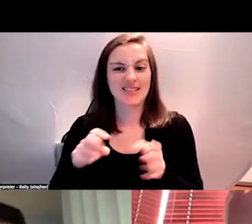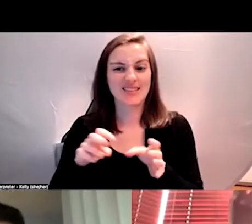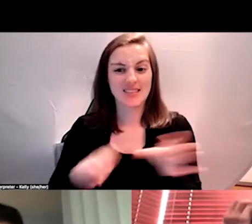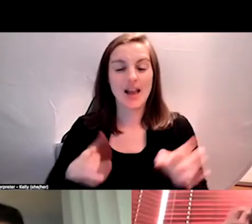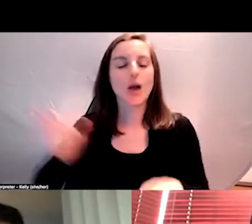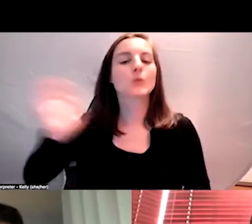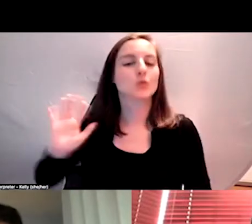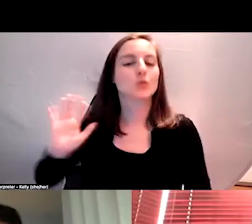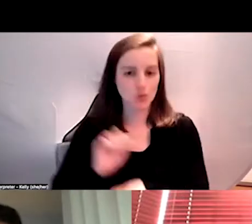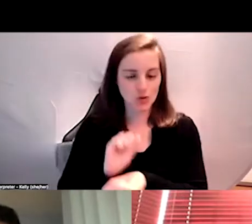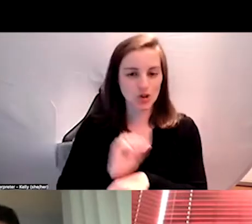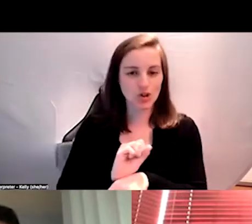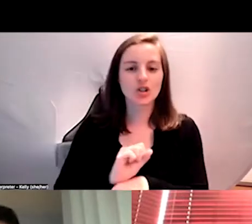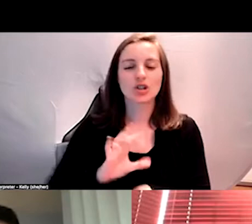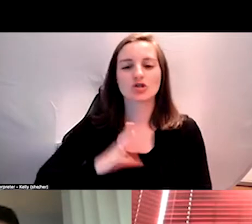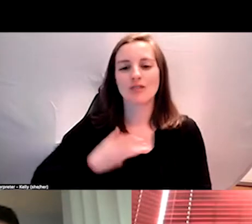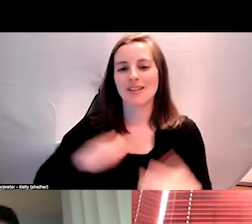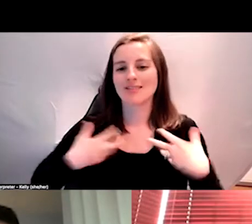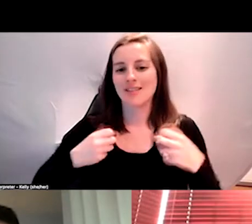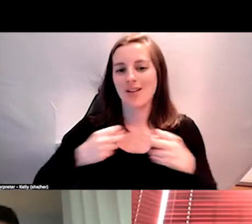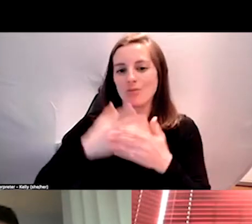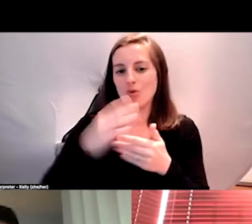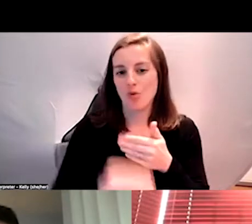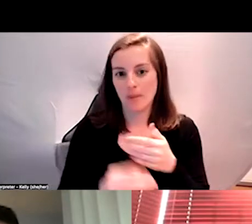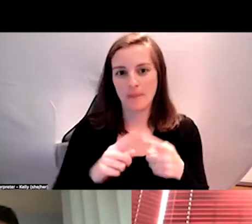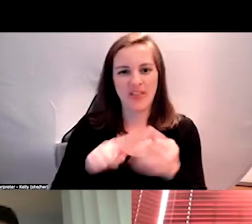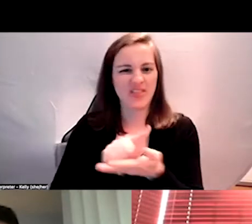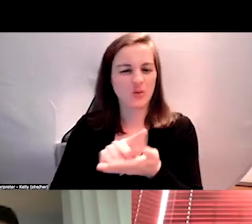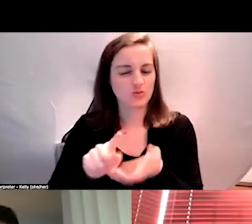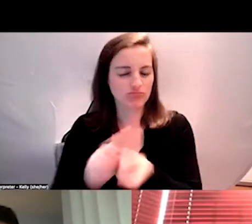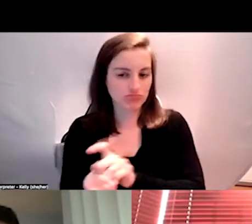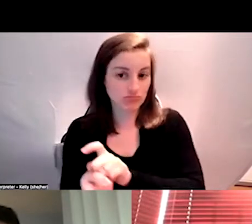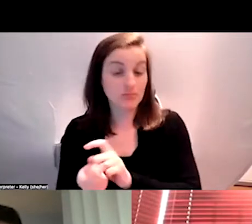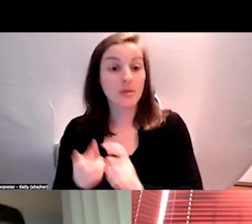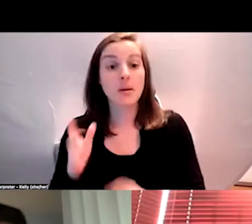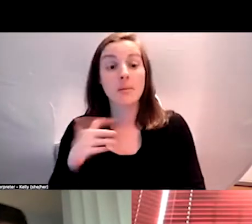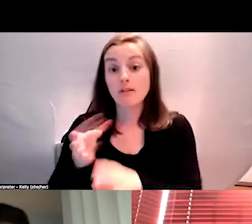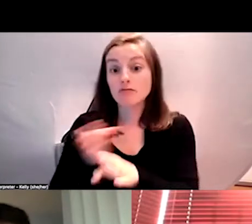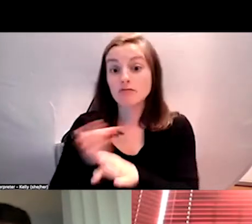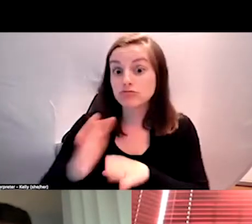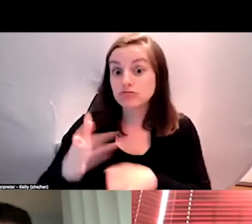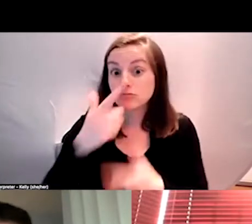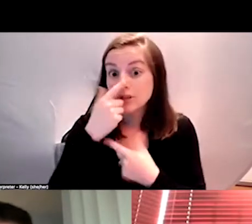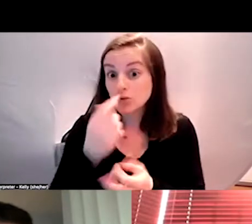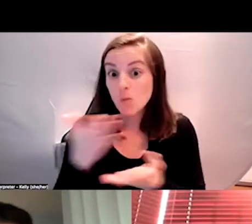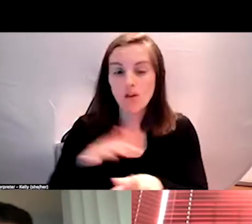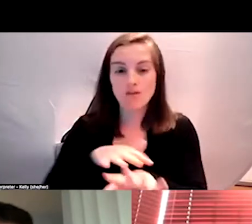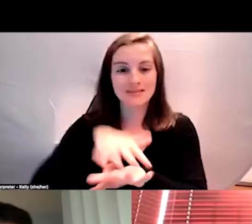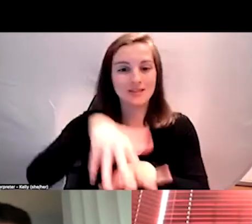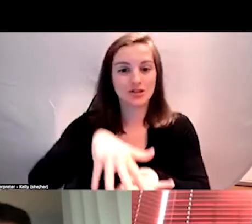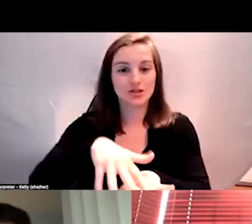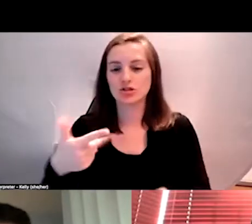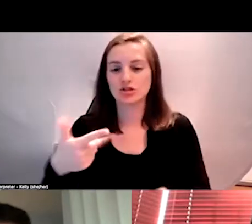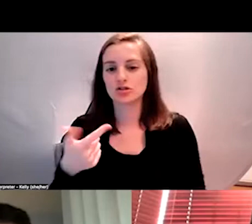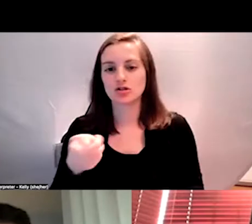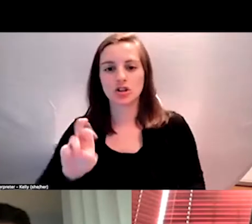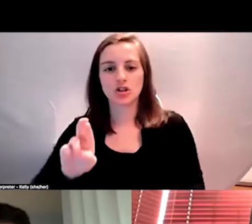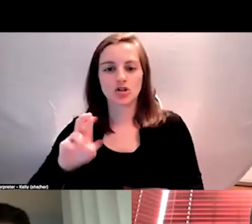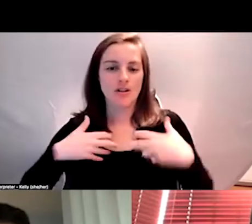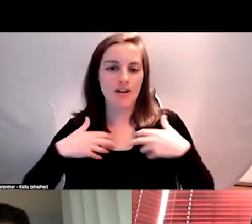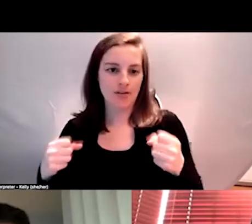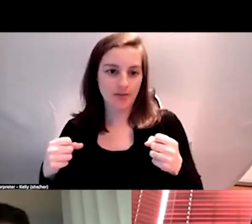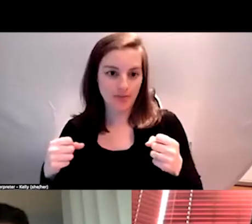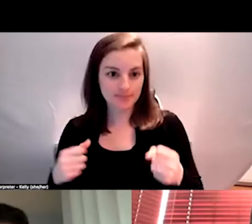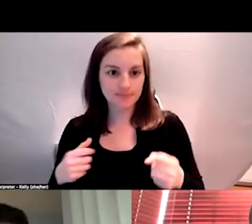Program. But my areas of interest are Indigenous and gender health, and I do a lot of gender health